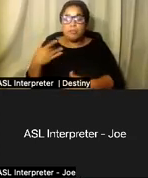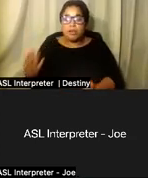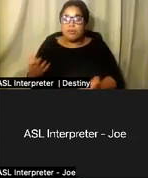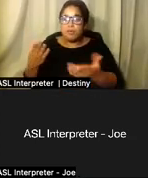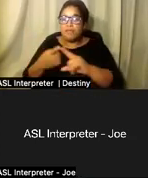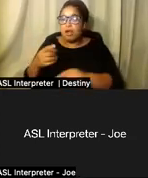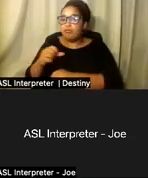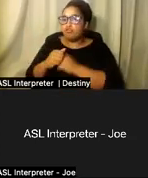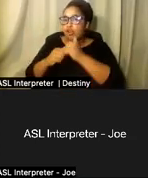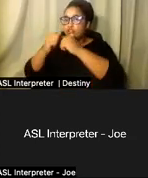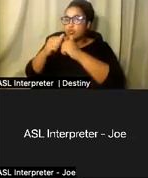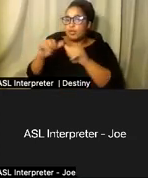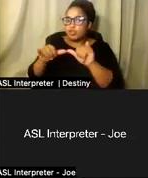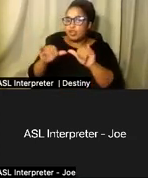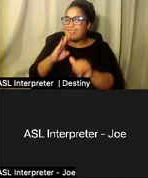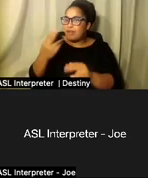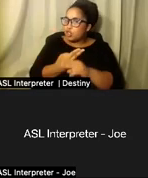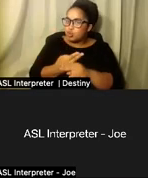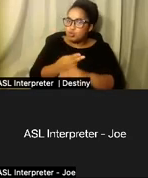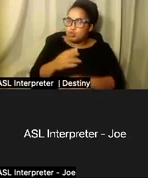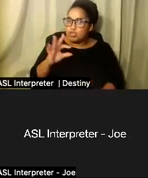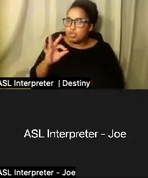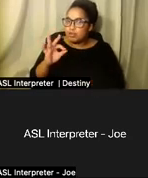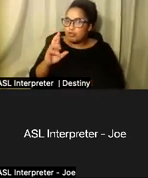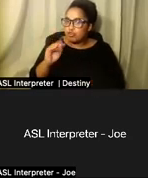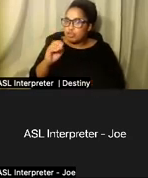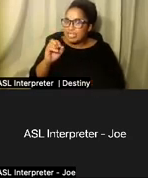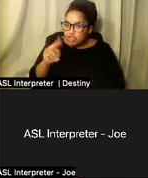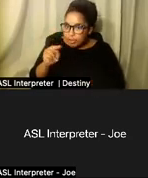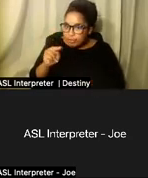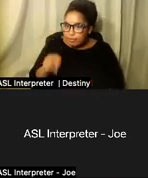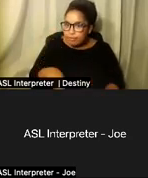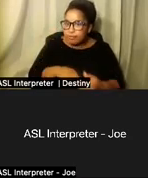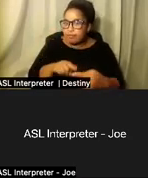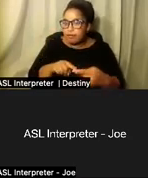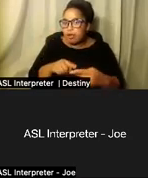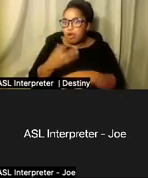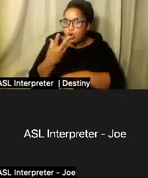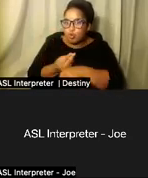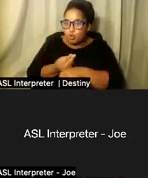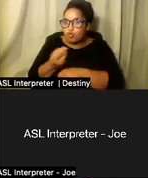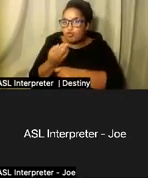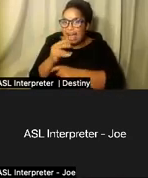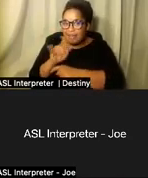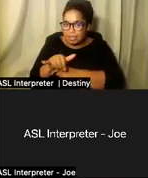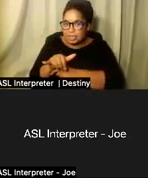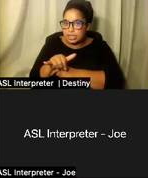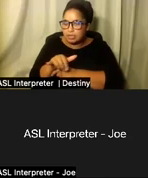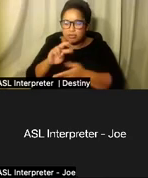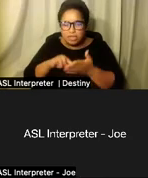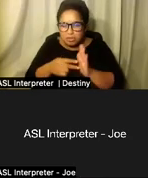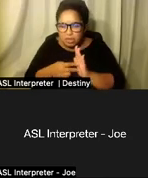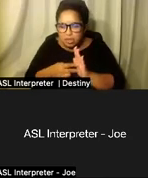use friction or gravity as your sole method of securing furniture for earthquakes. What does that mean? We don't